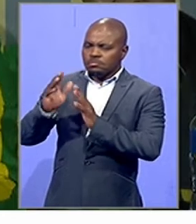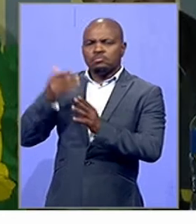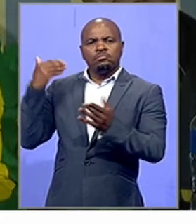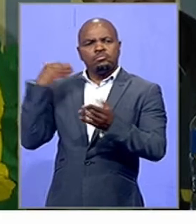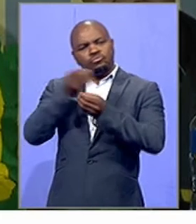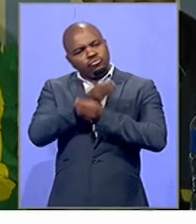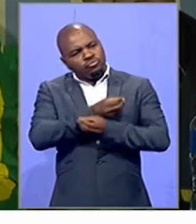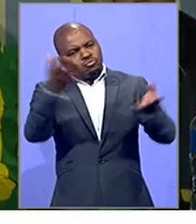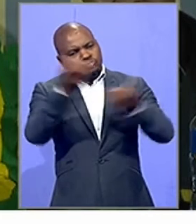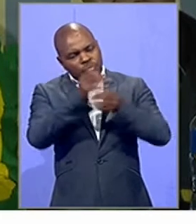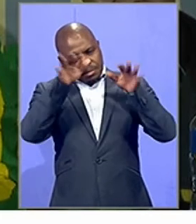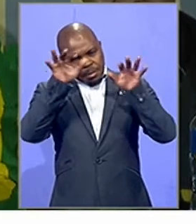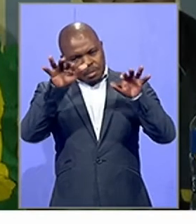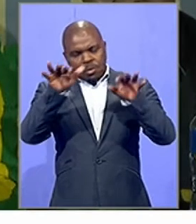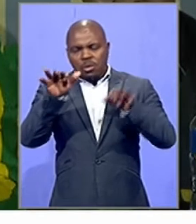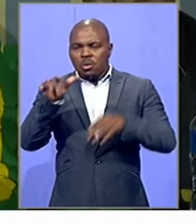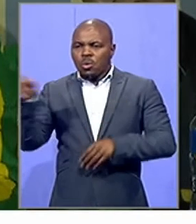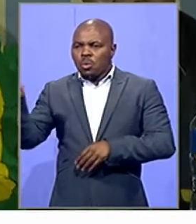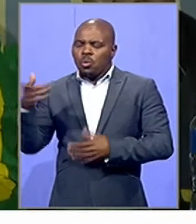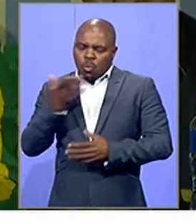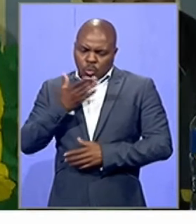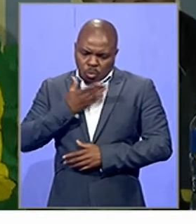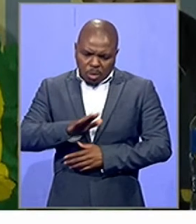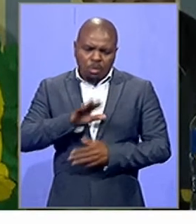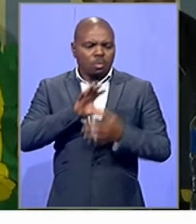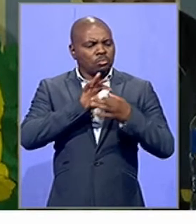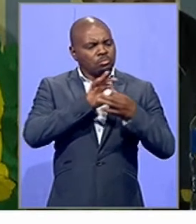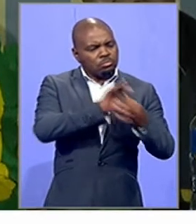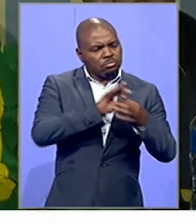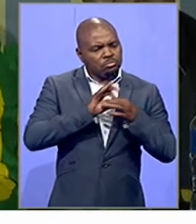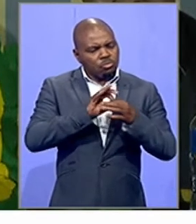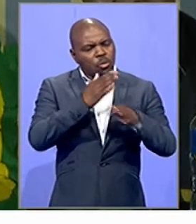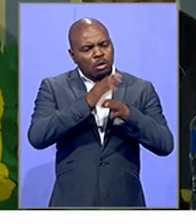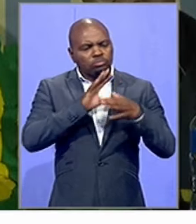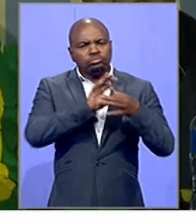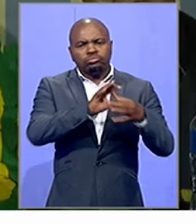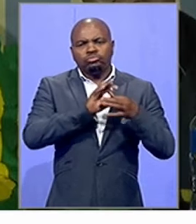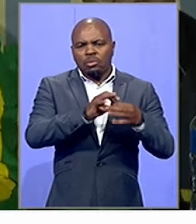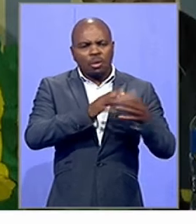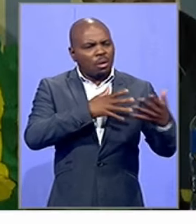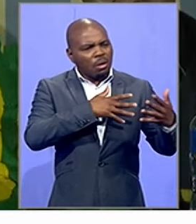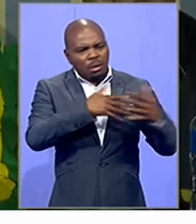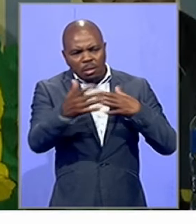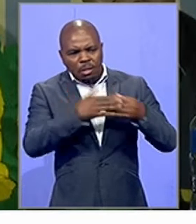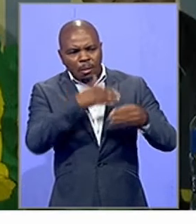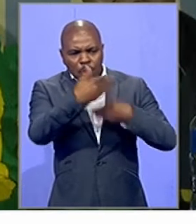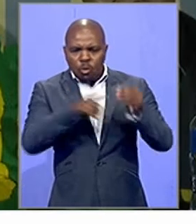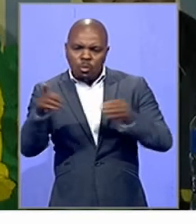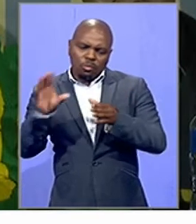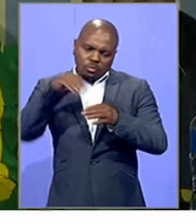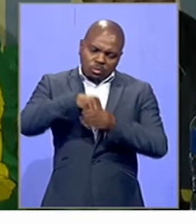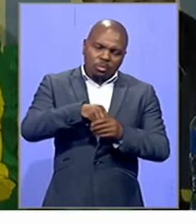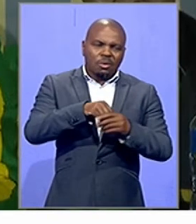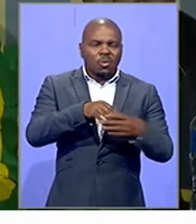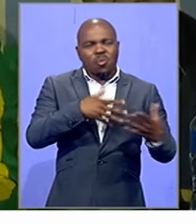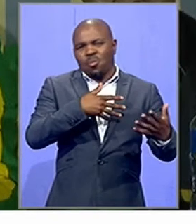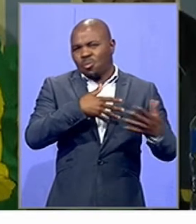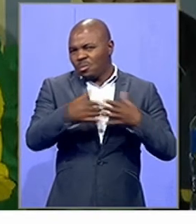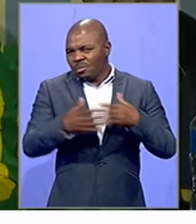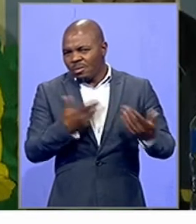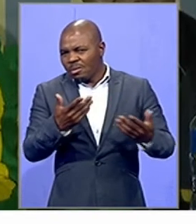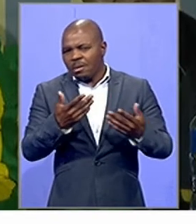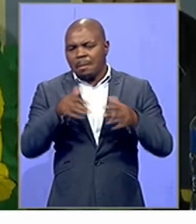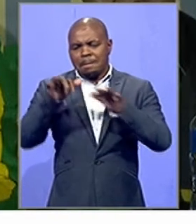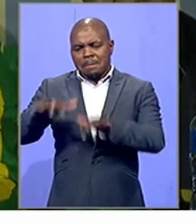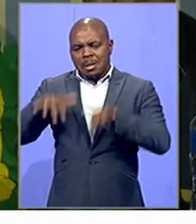public, his willingness to cooperate with all other processes, whether it's processes at